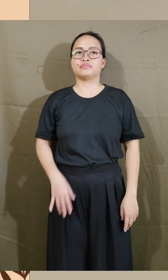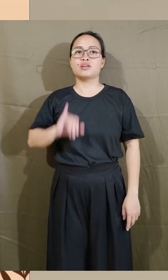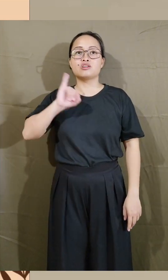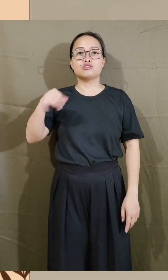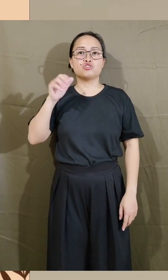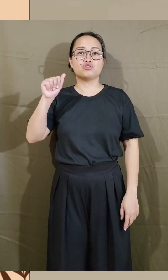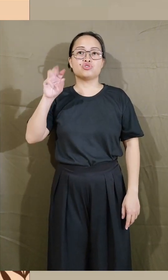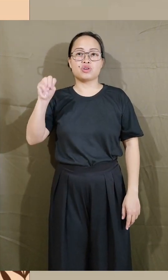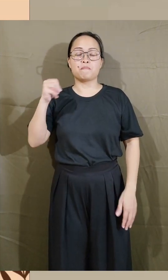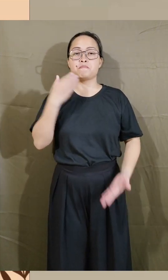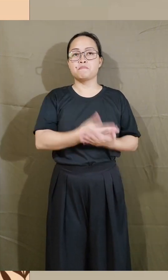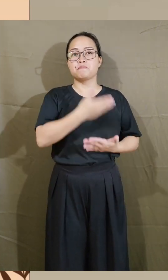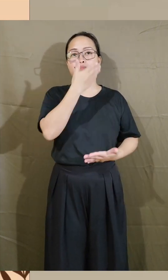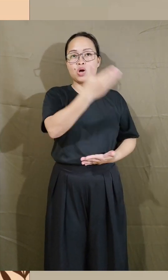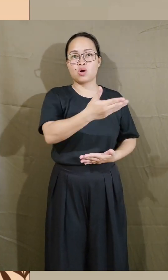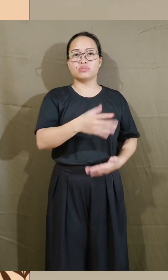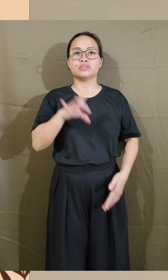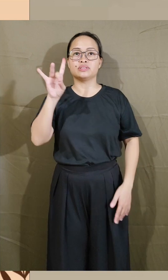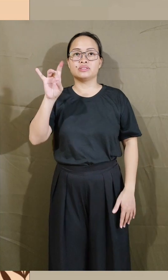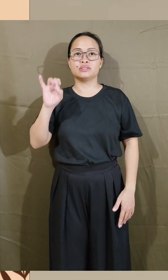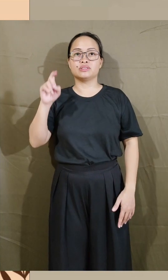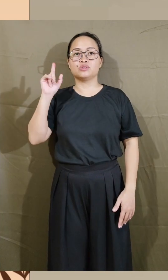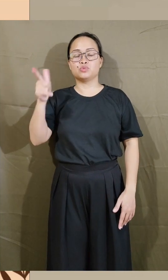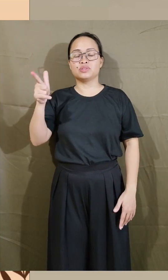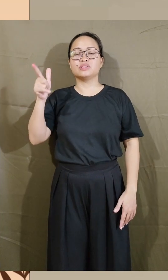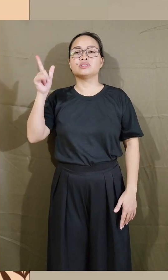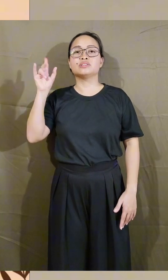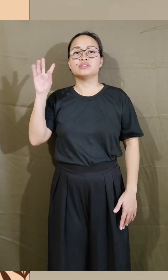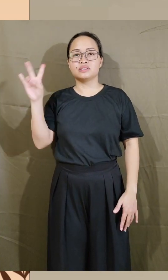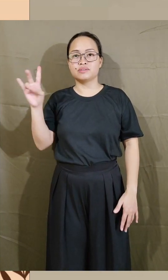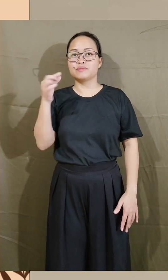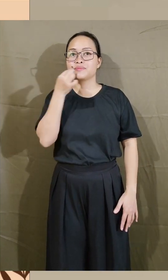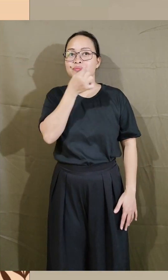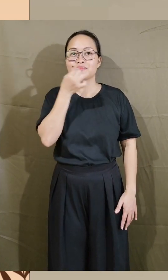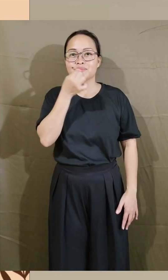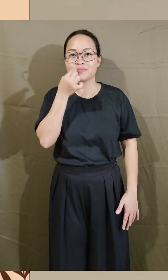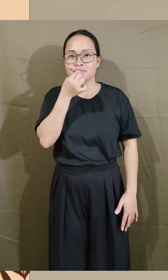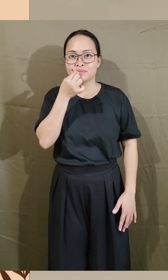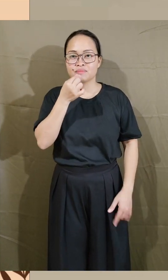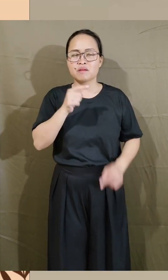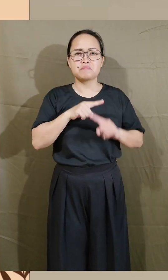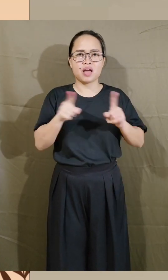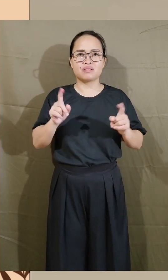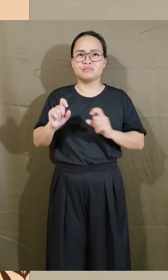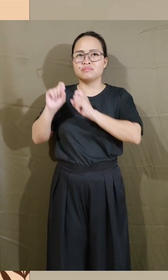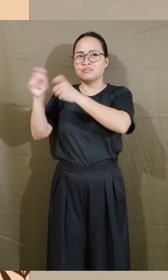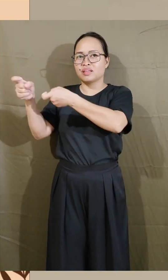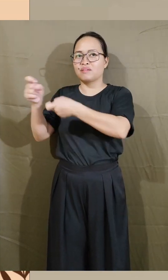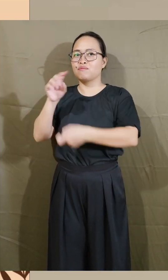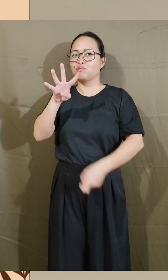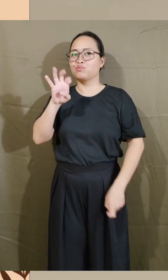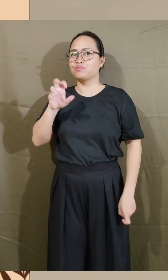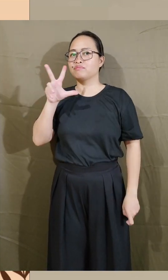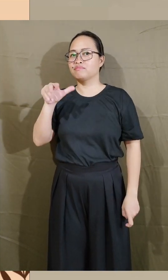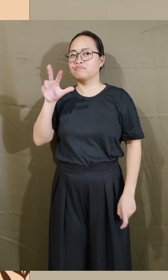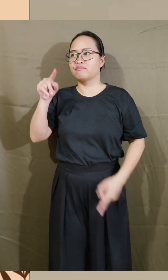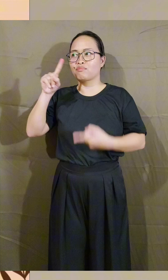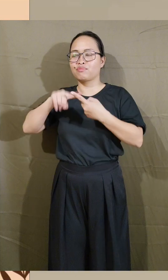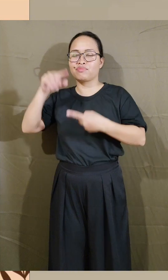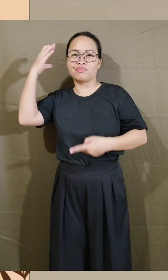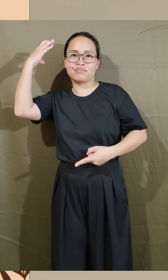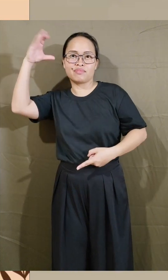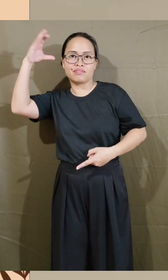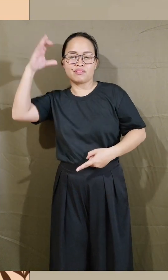Jam bought 827 lipsticks, but she gave 413 to her cousin. How